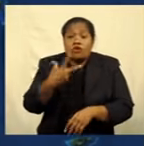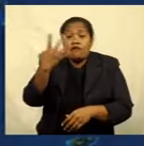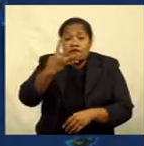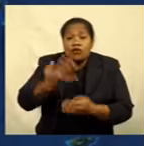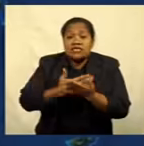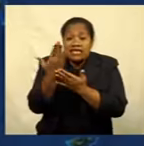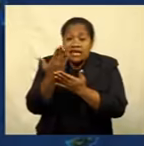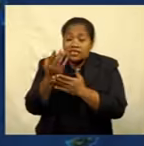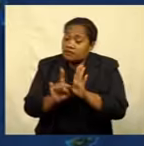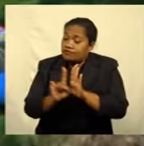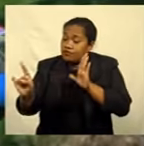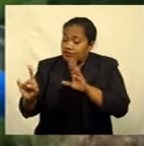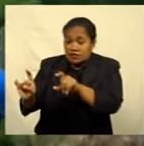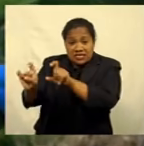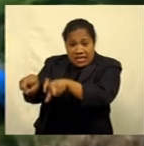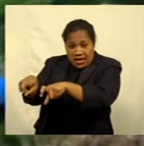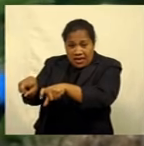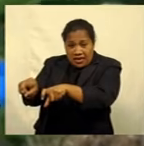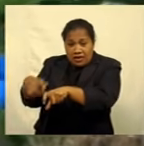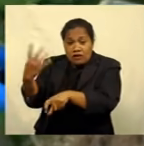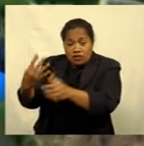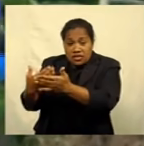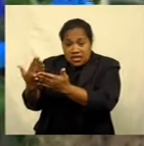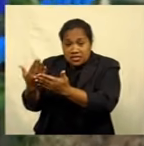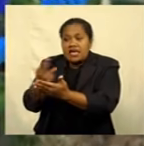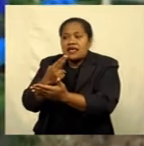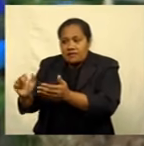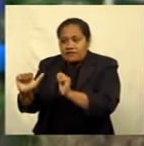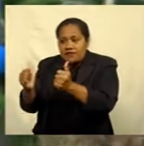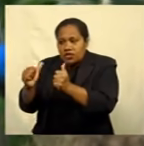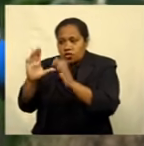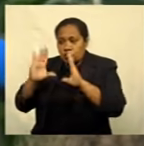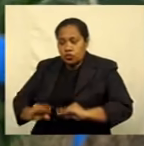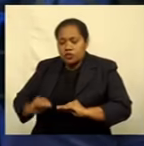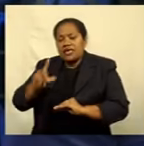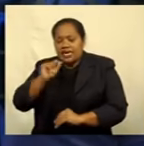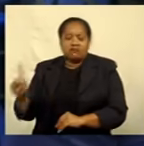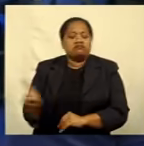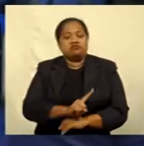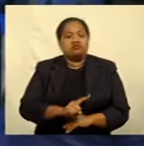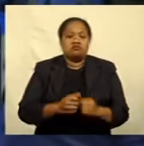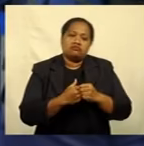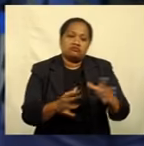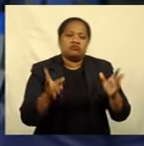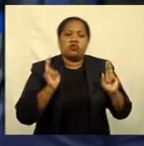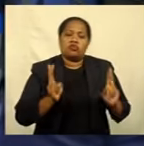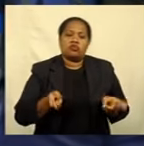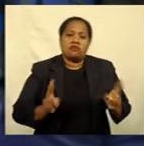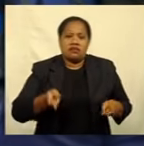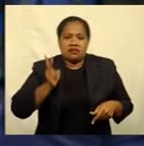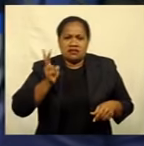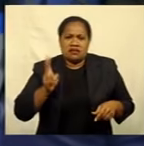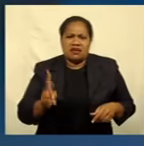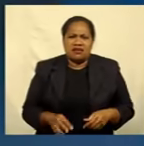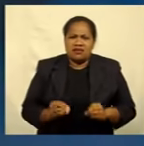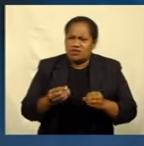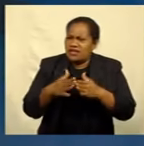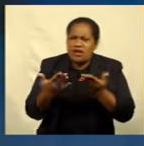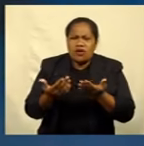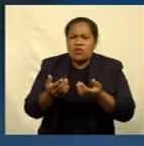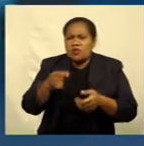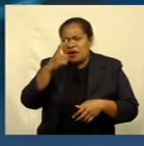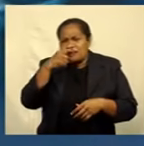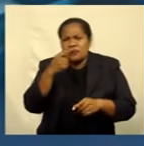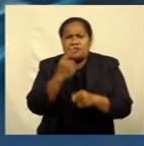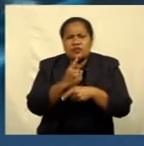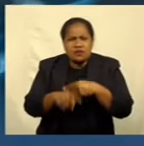start your life normal. But we are not looking at our own selves. I think we are looking at you know, general public what they're talking about. And you should